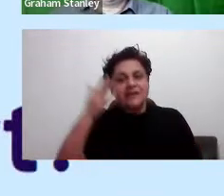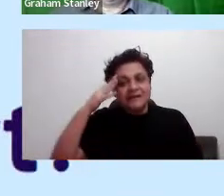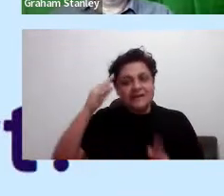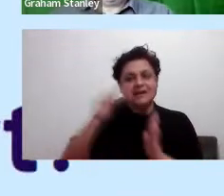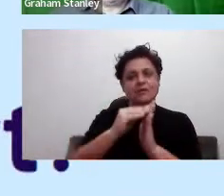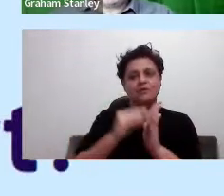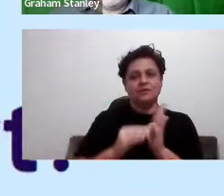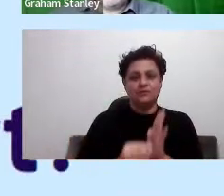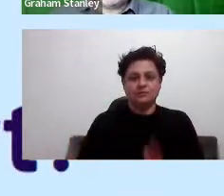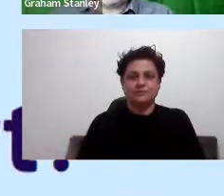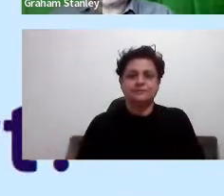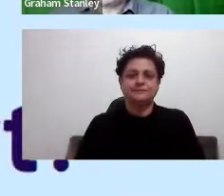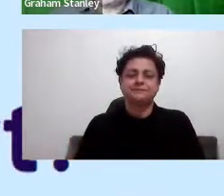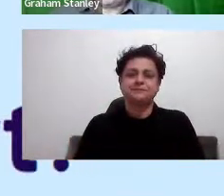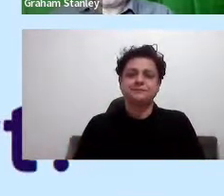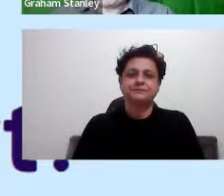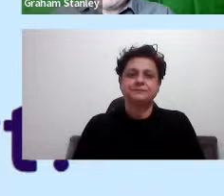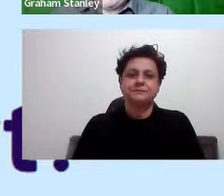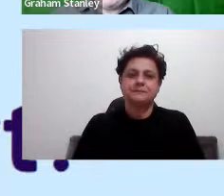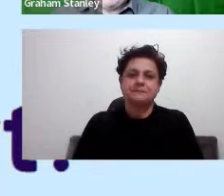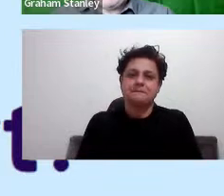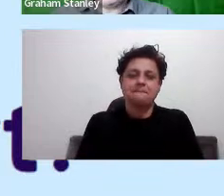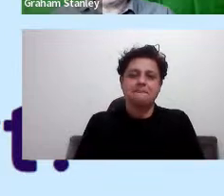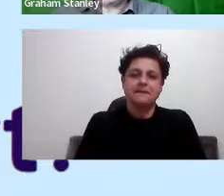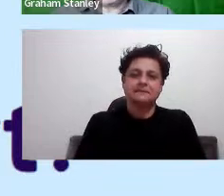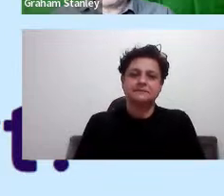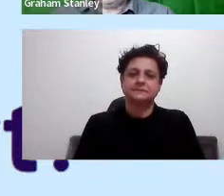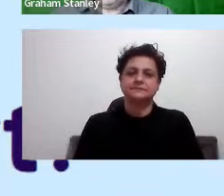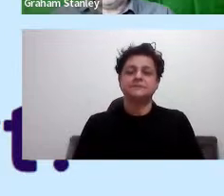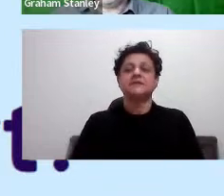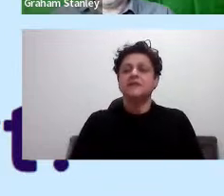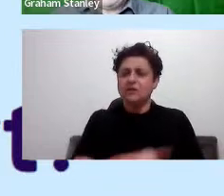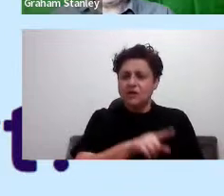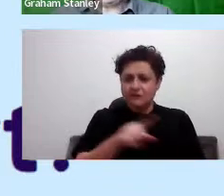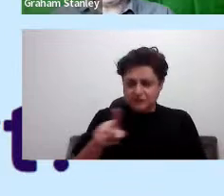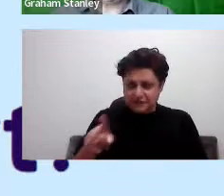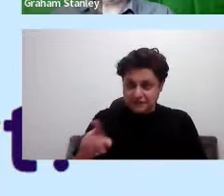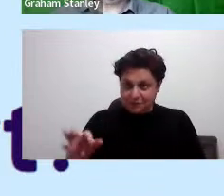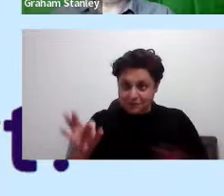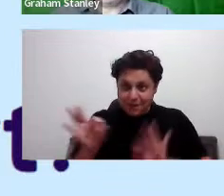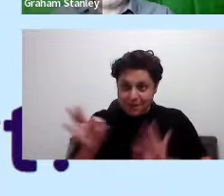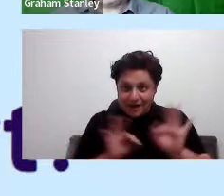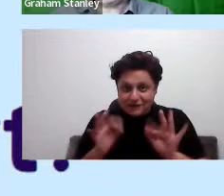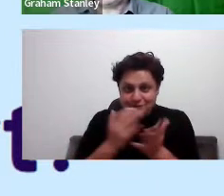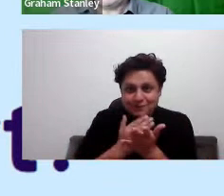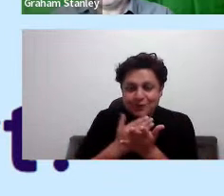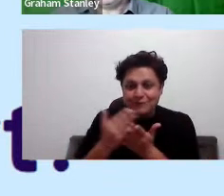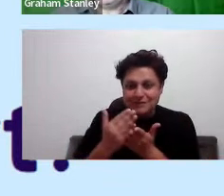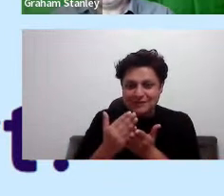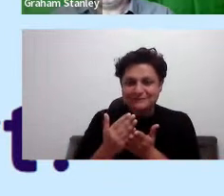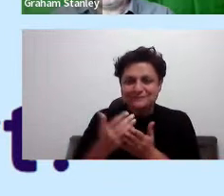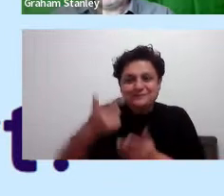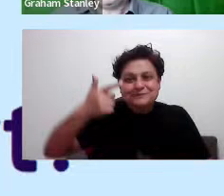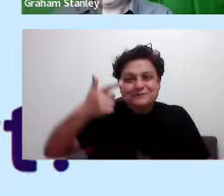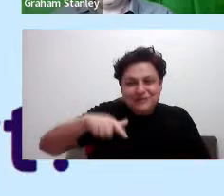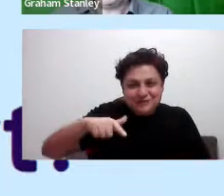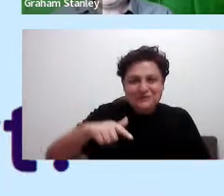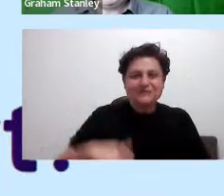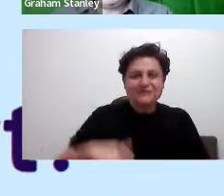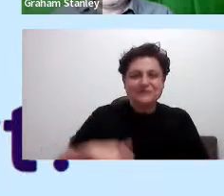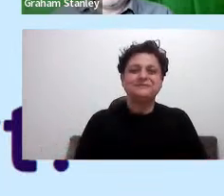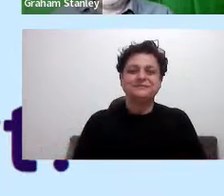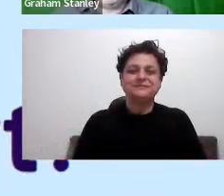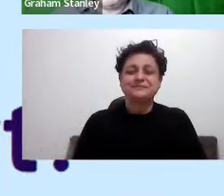So, are you ready to start? Again, if you want to add something in the chat, that would be really